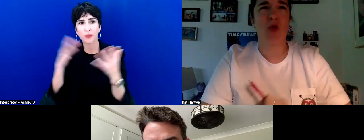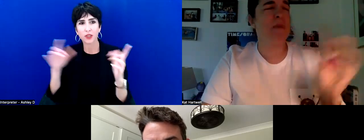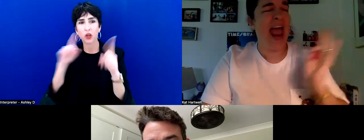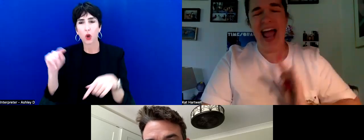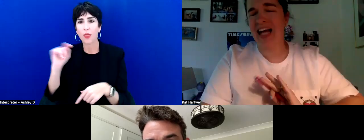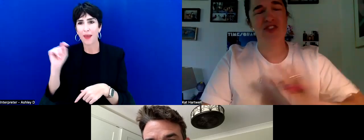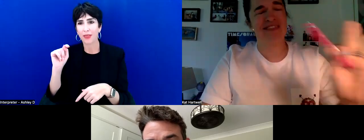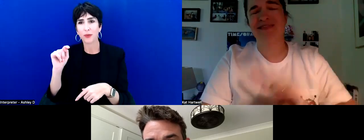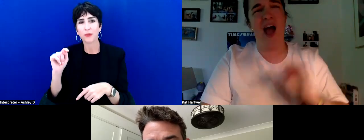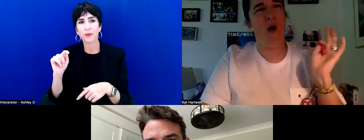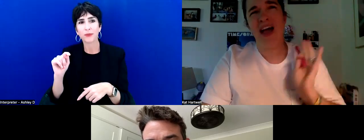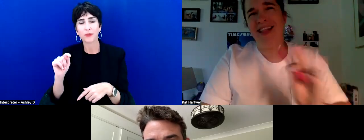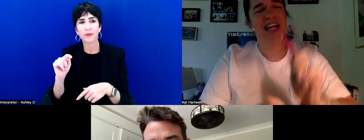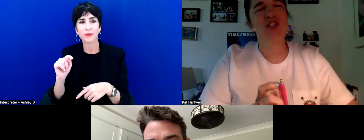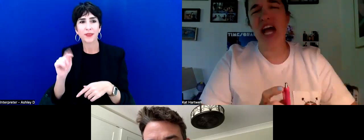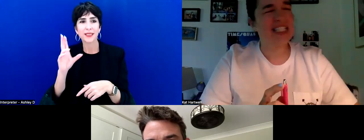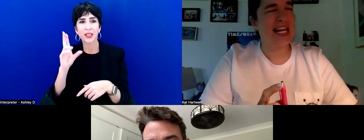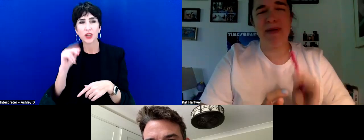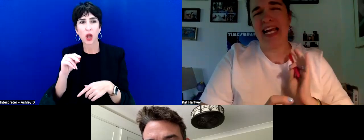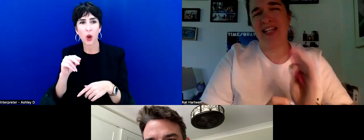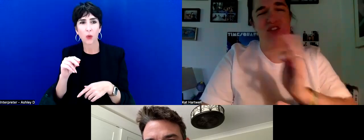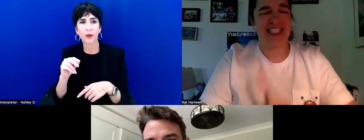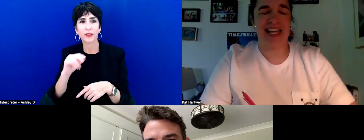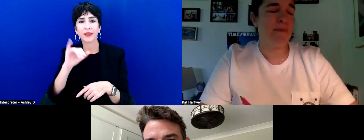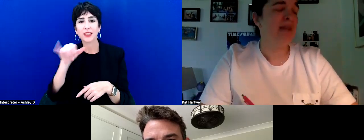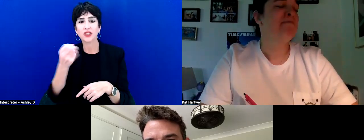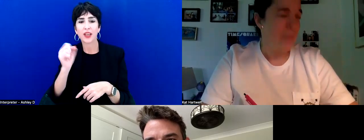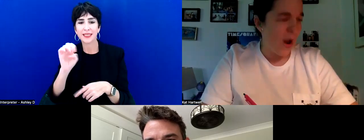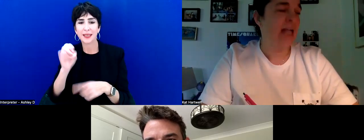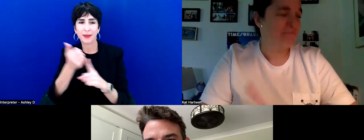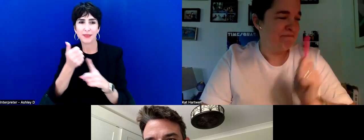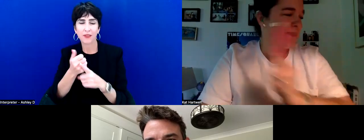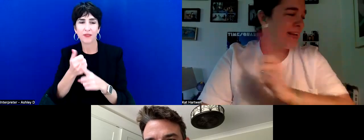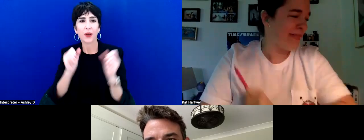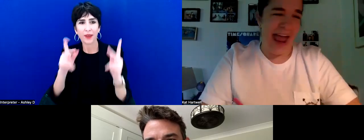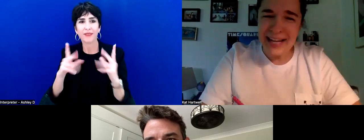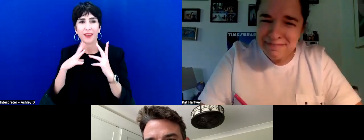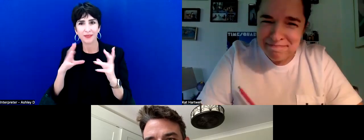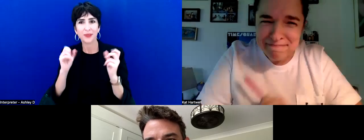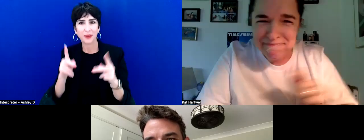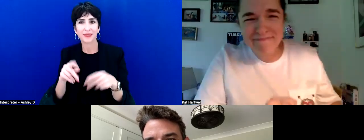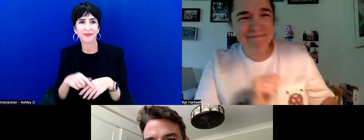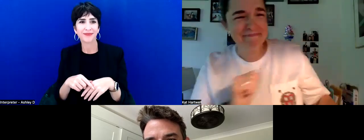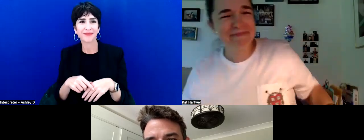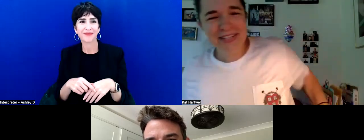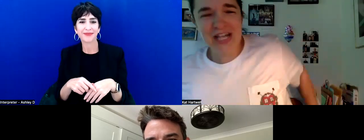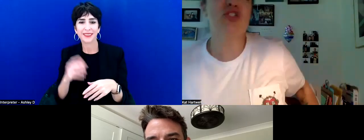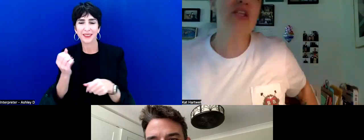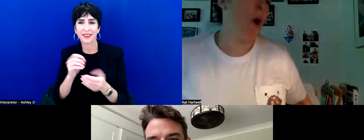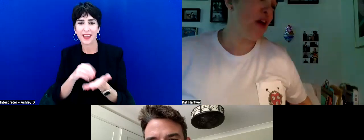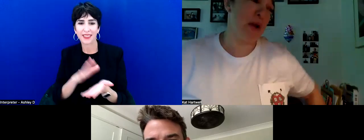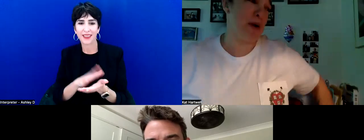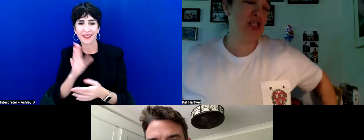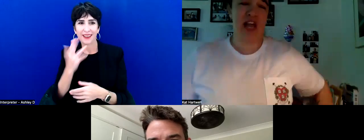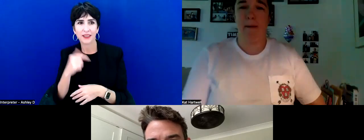to the bathroom and just, let Justy be Justy. I'm like, okay, got that. But